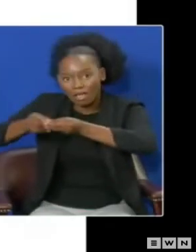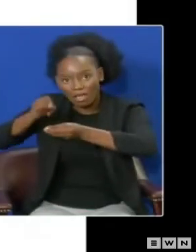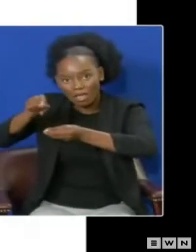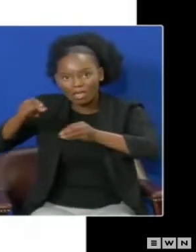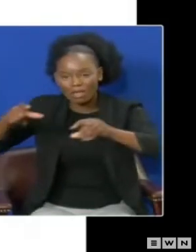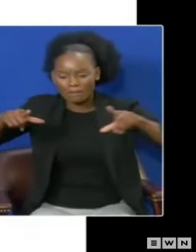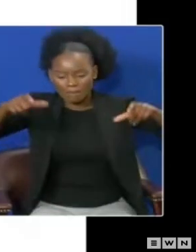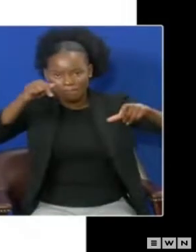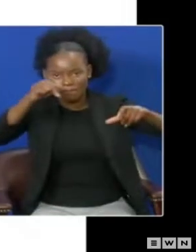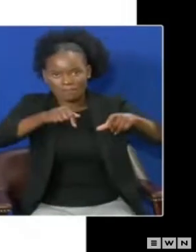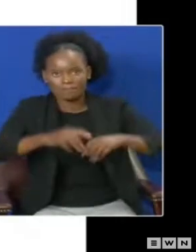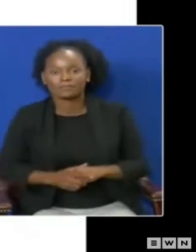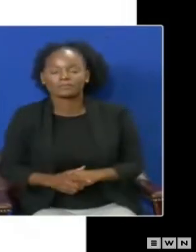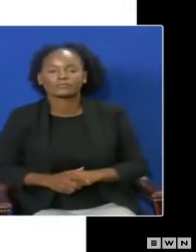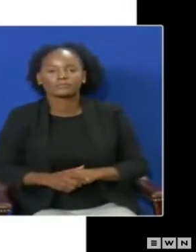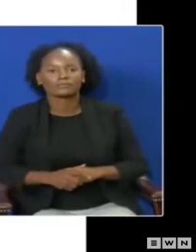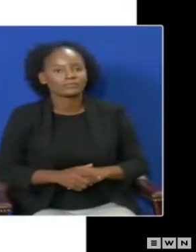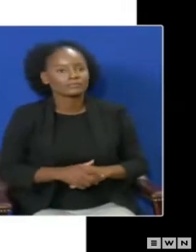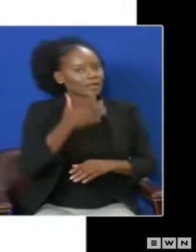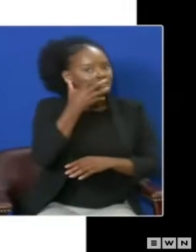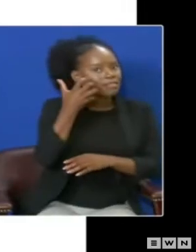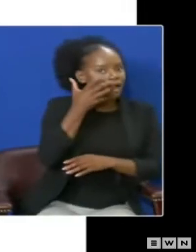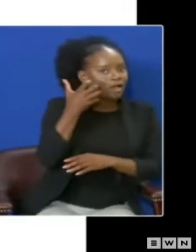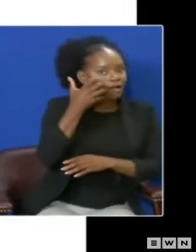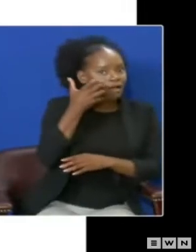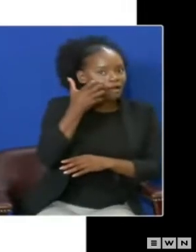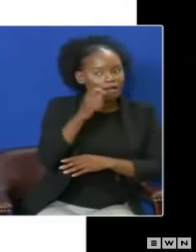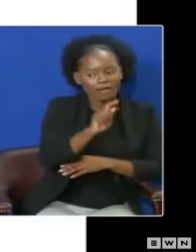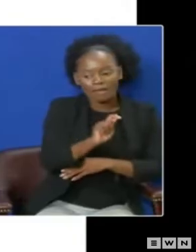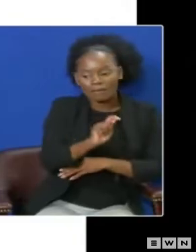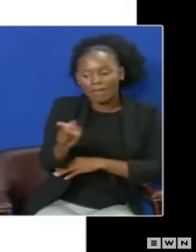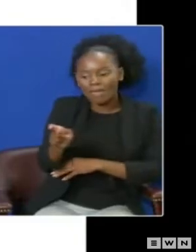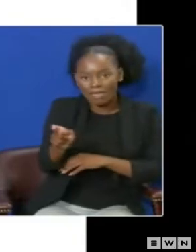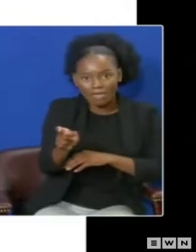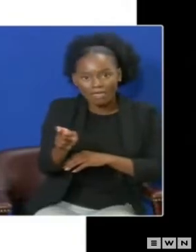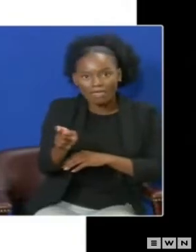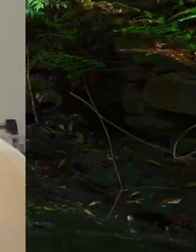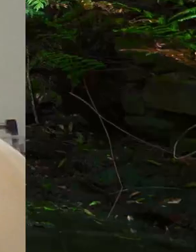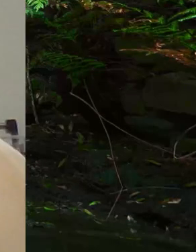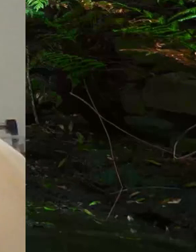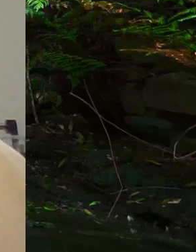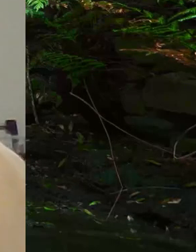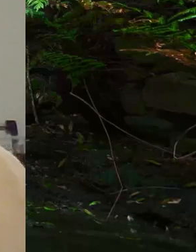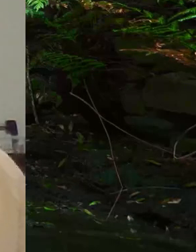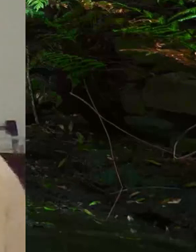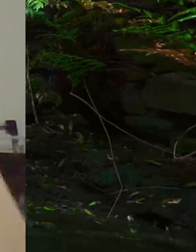After Matlala made payment, Mr. Rafadi responded.